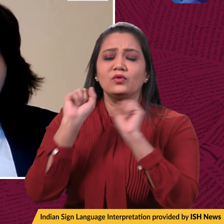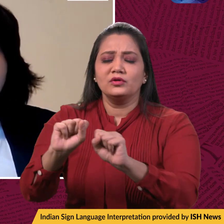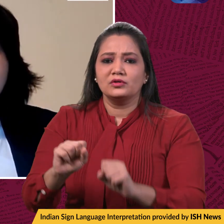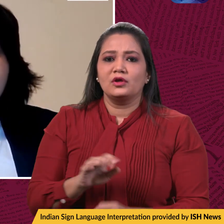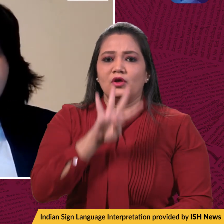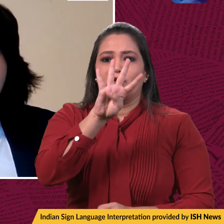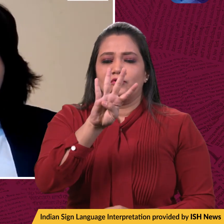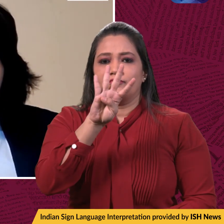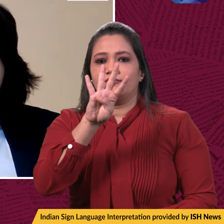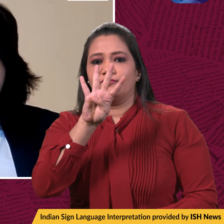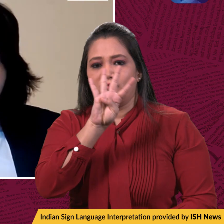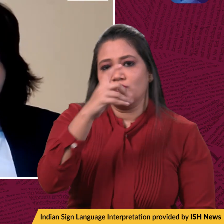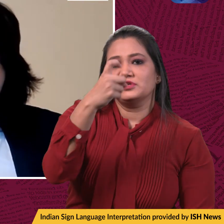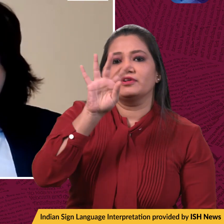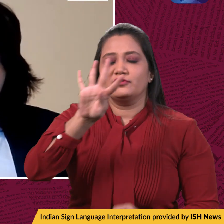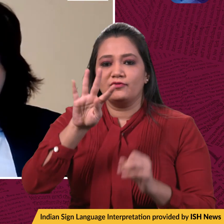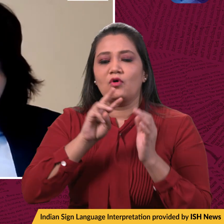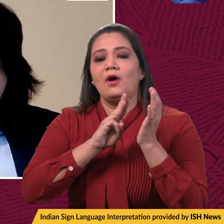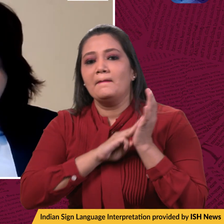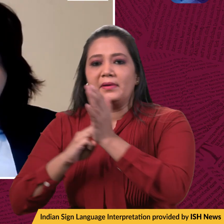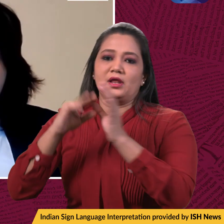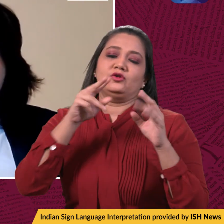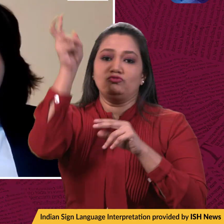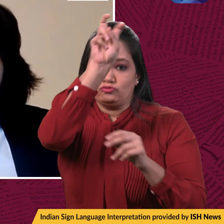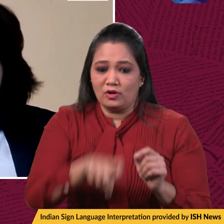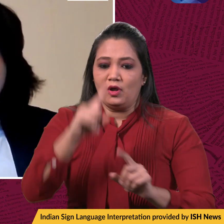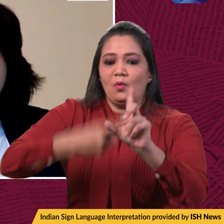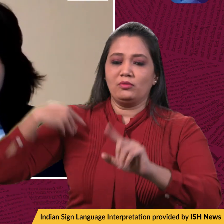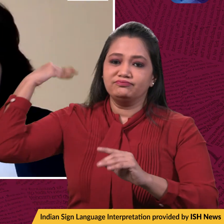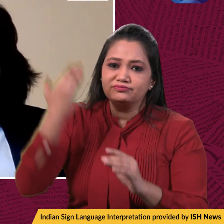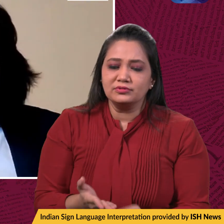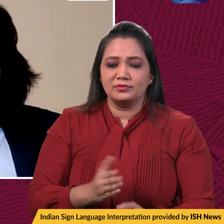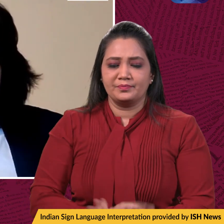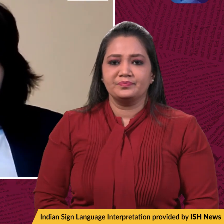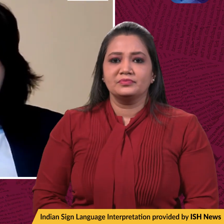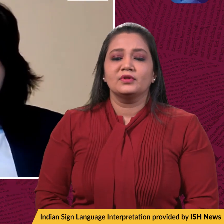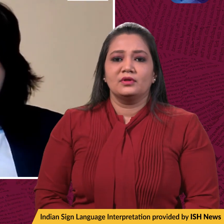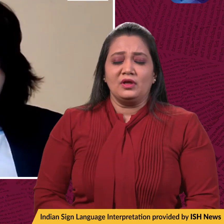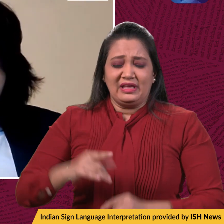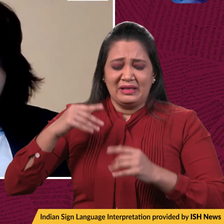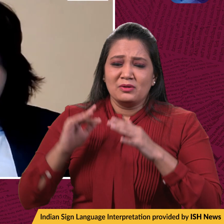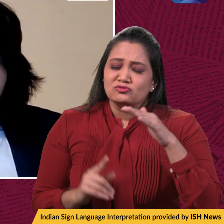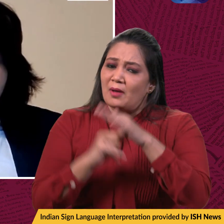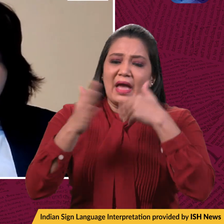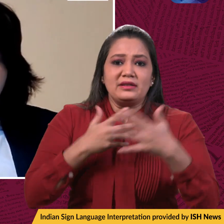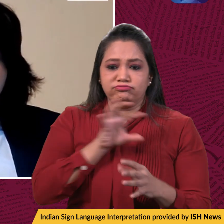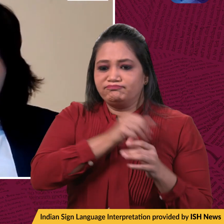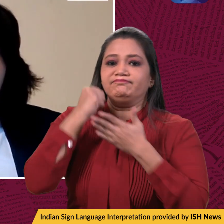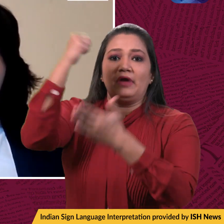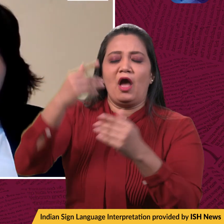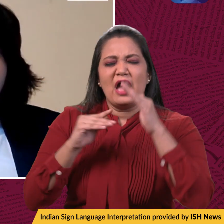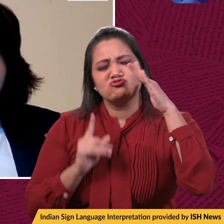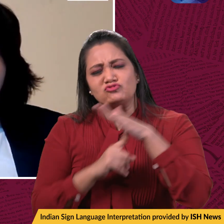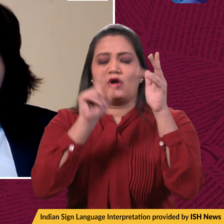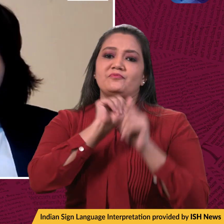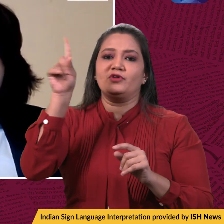nearly $474 million this year, which is the highest aid provided by any nation.